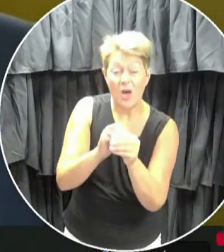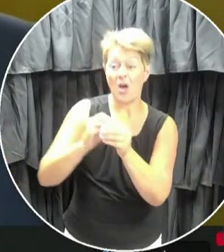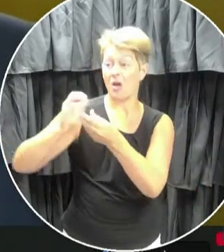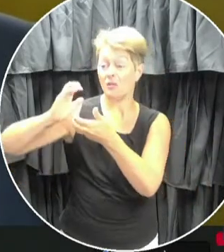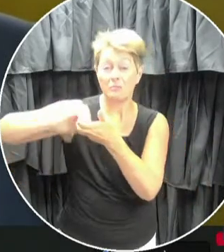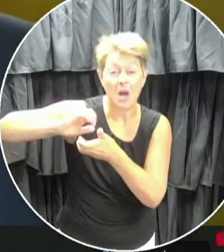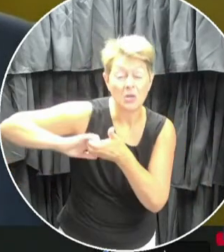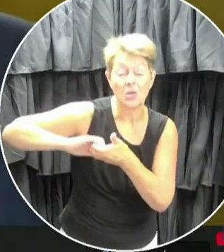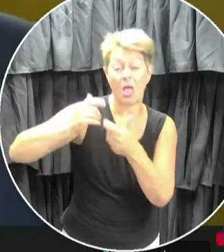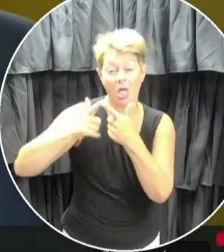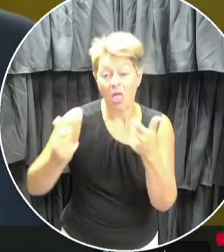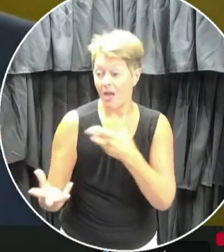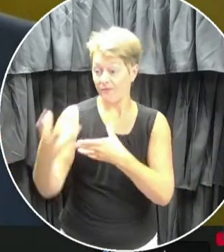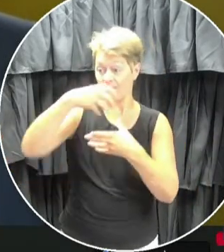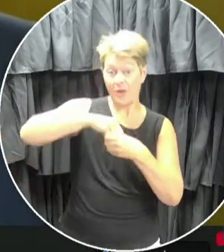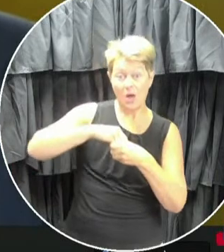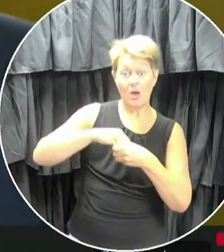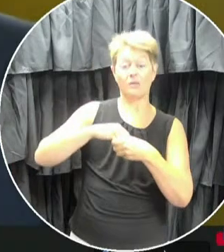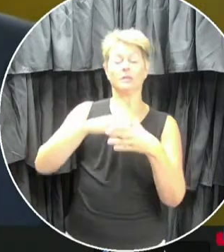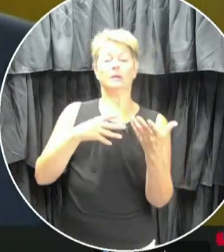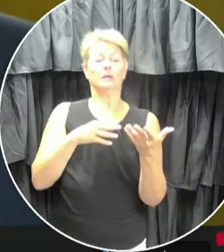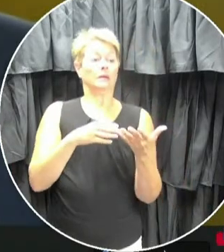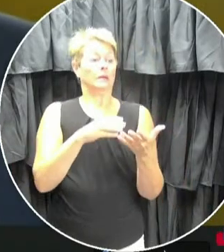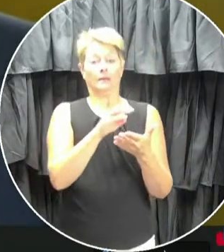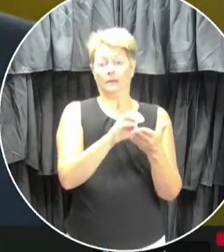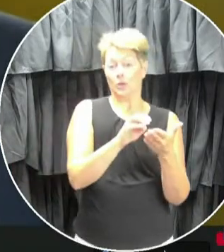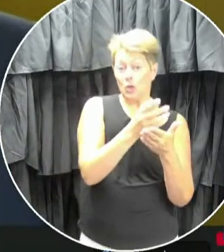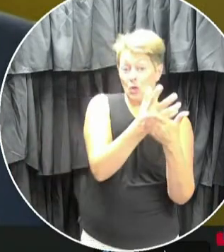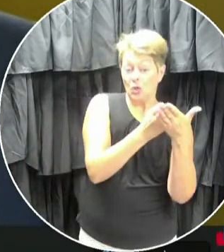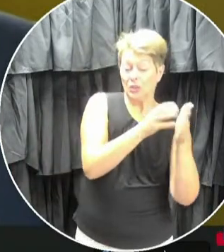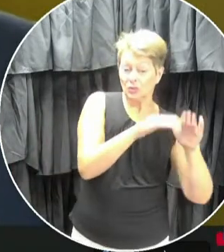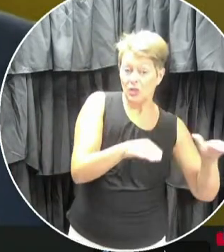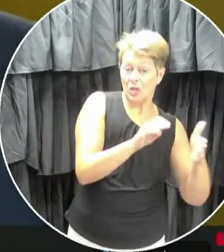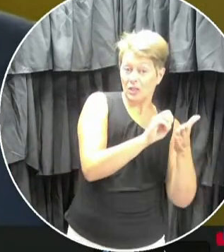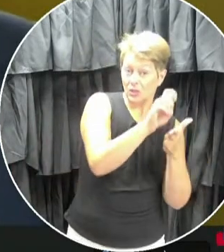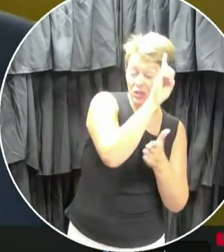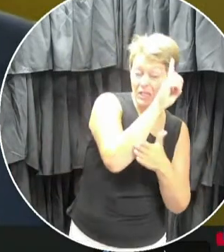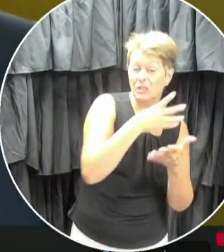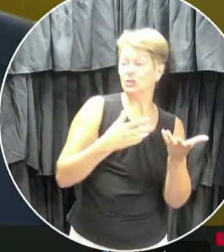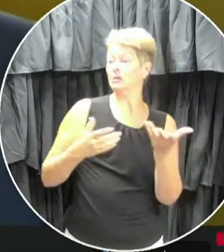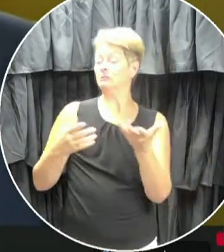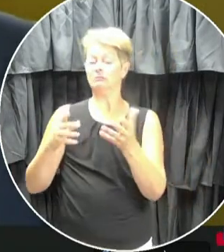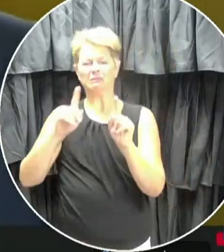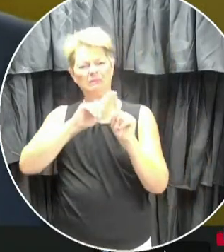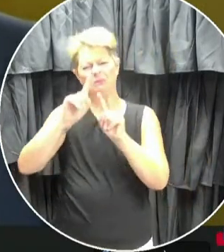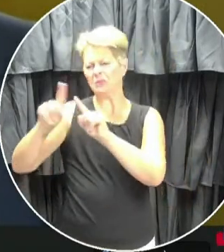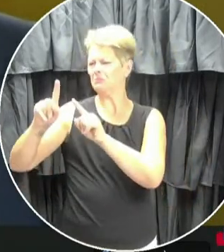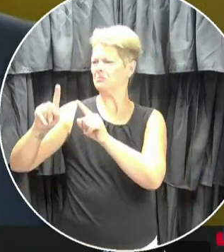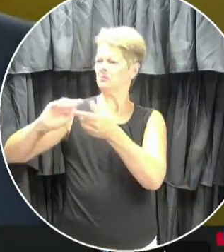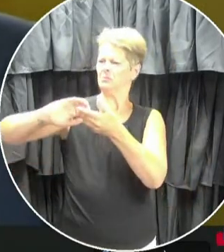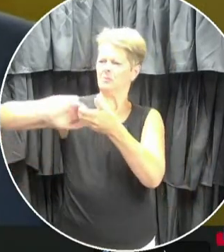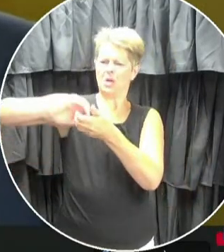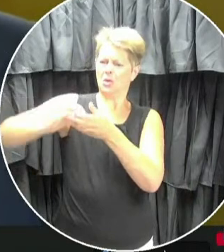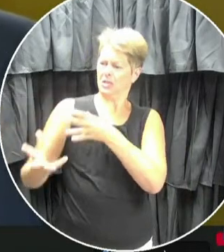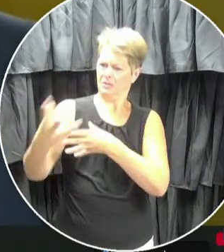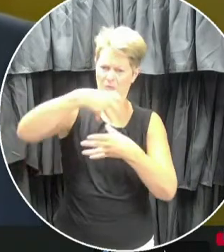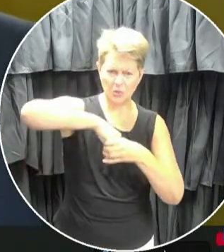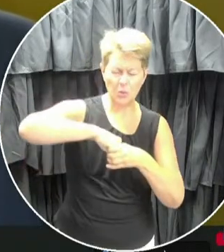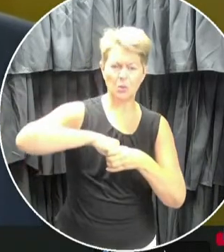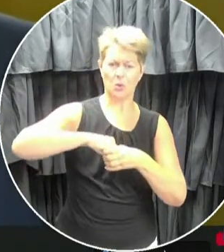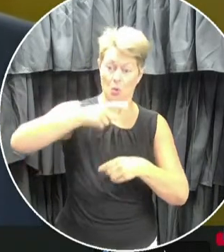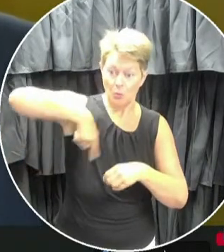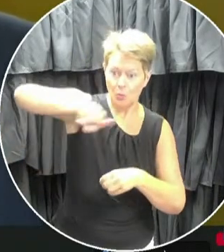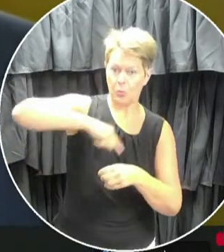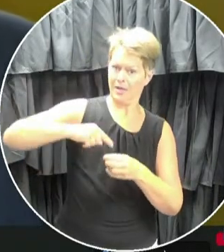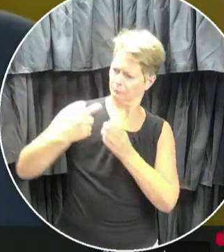the Department of Education, Early Childhood Development, of course, and Health and Community Services representatives who we were engaged with right up until